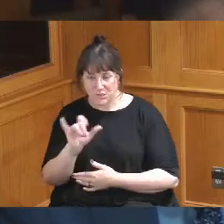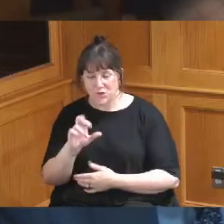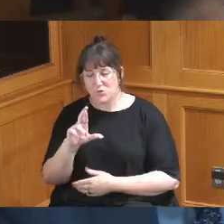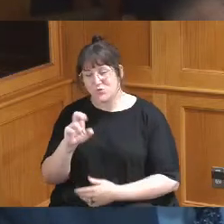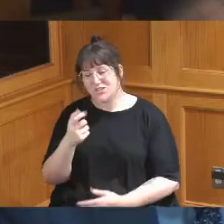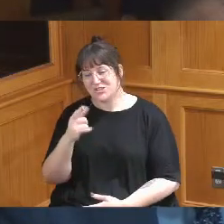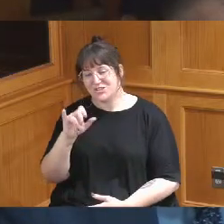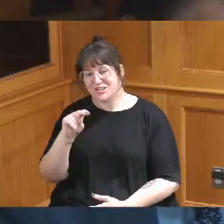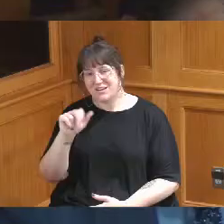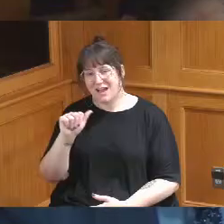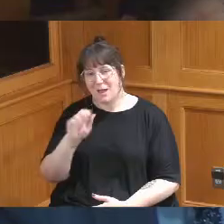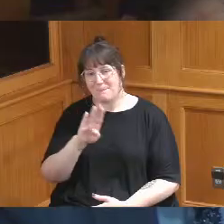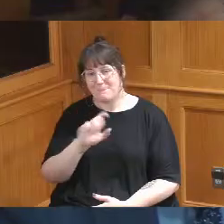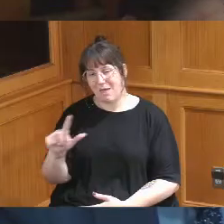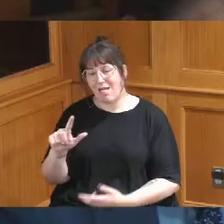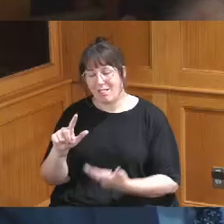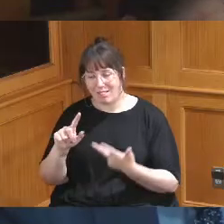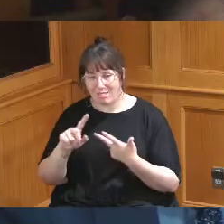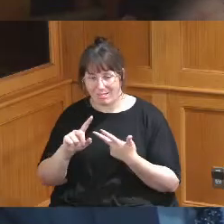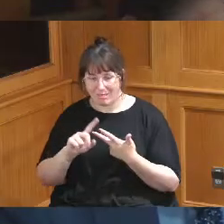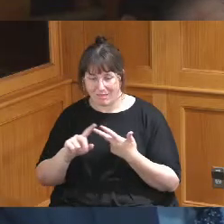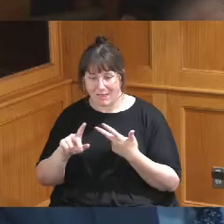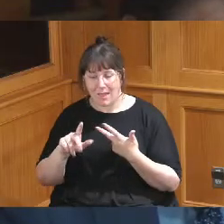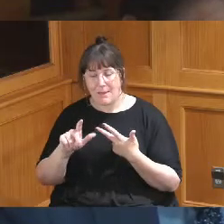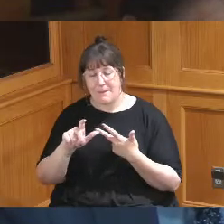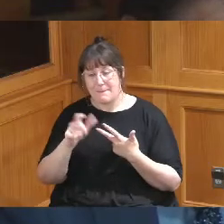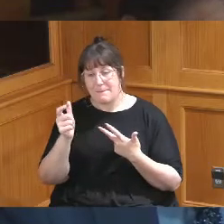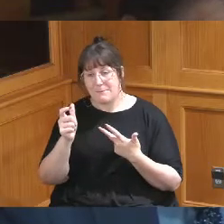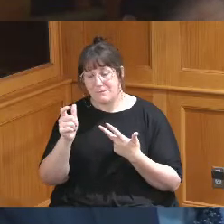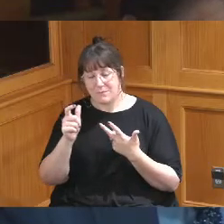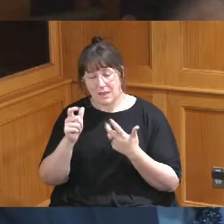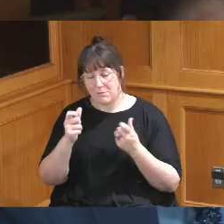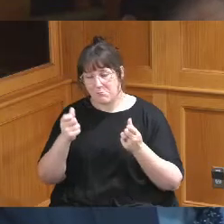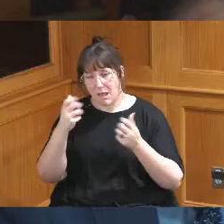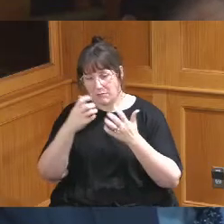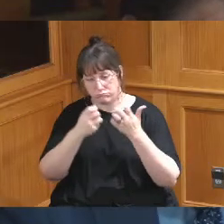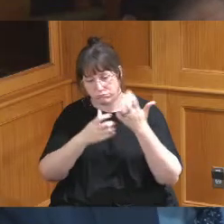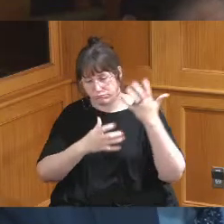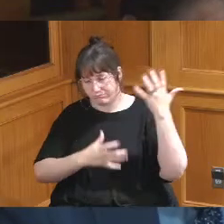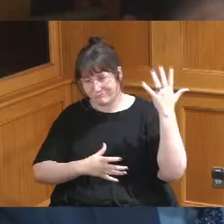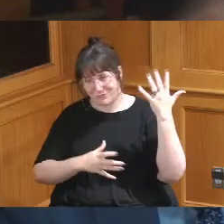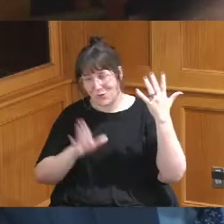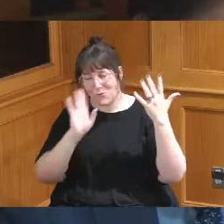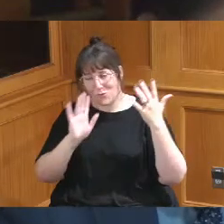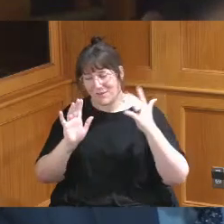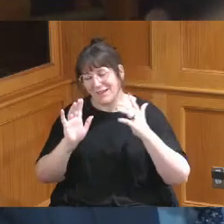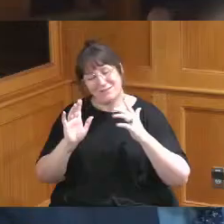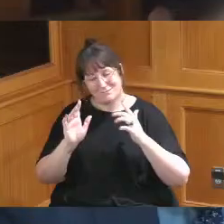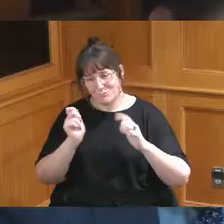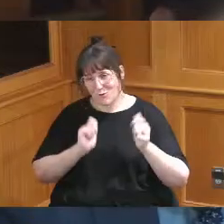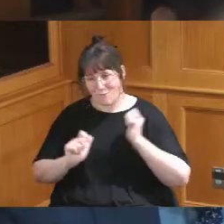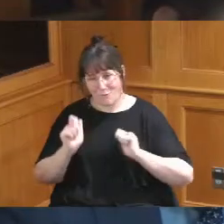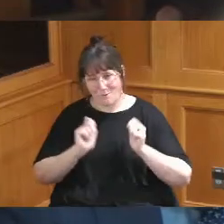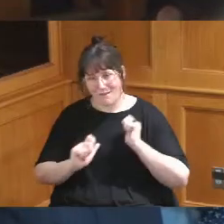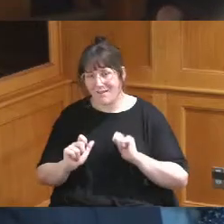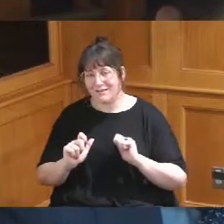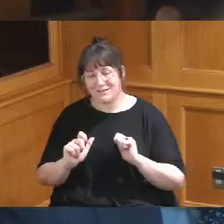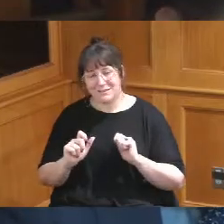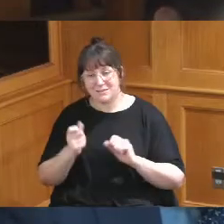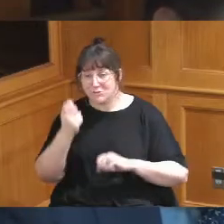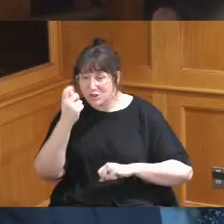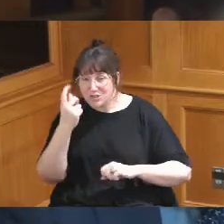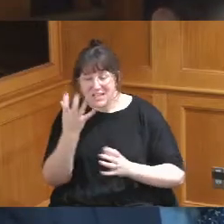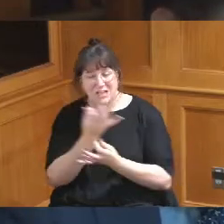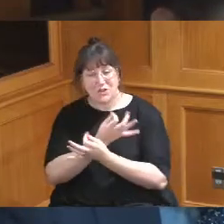Bell, Mr. Southern Soul, Big Rob, and Dottie Peoples herself will also be performing. This is entirely